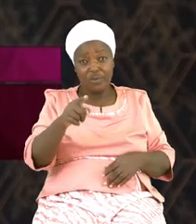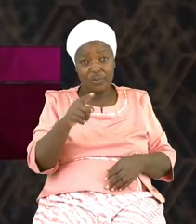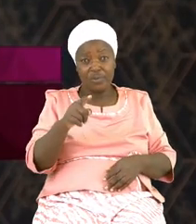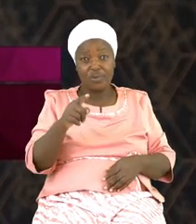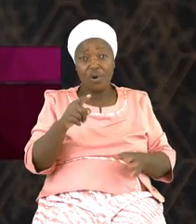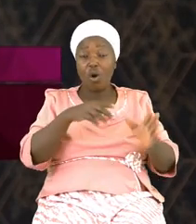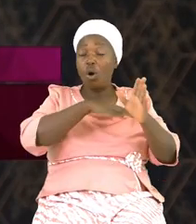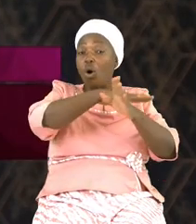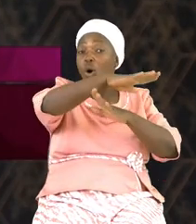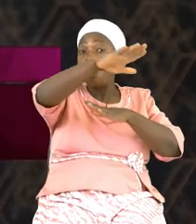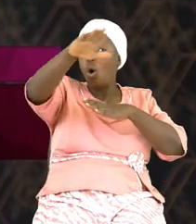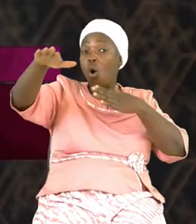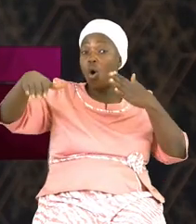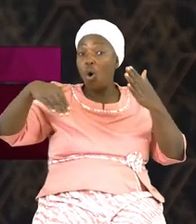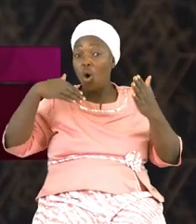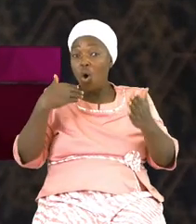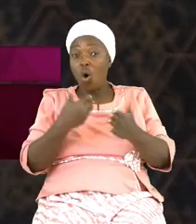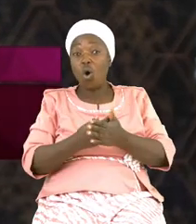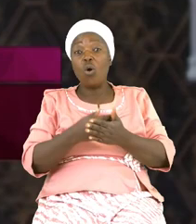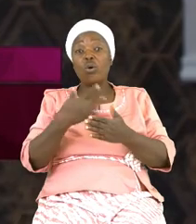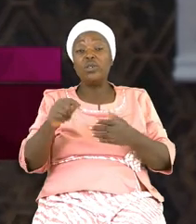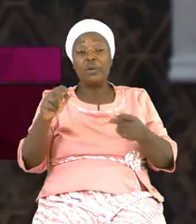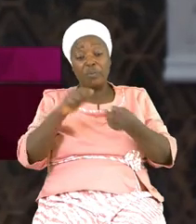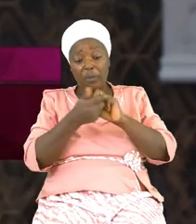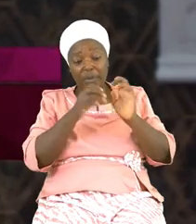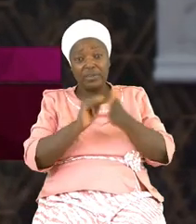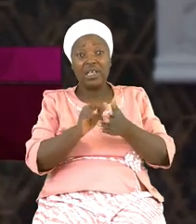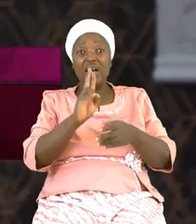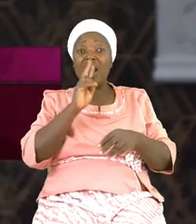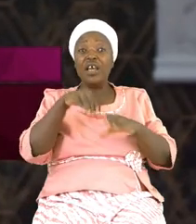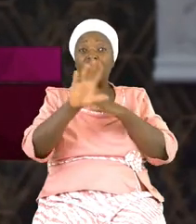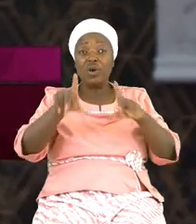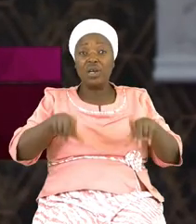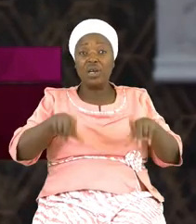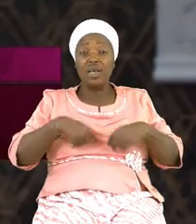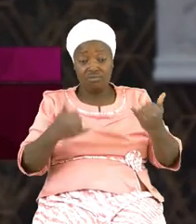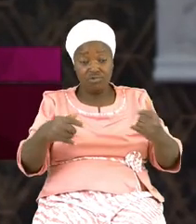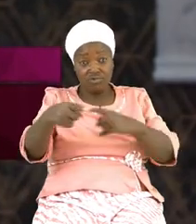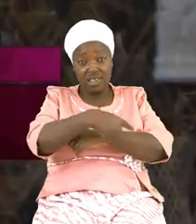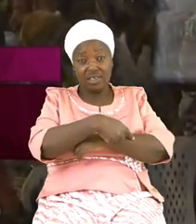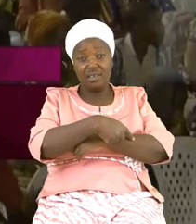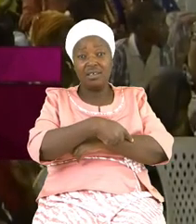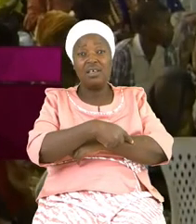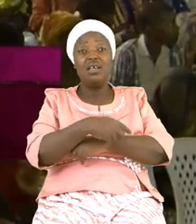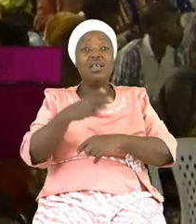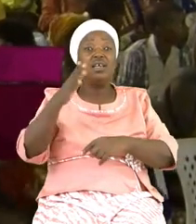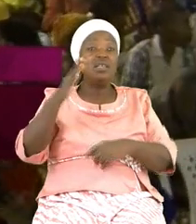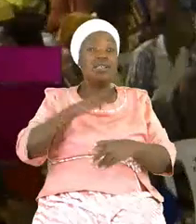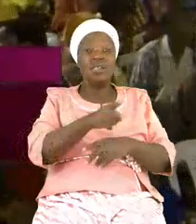All the enemy has deposited in your life, today they will be offloaded.